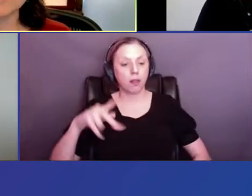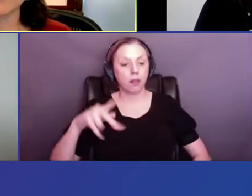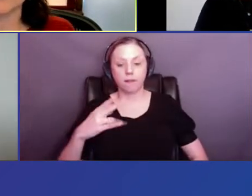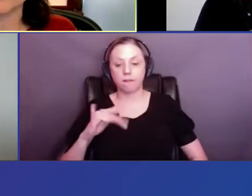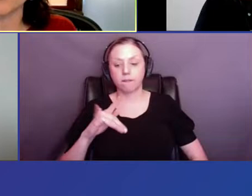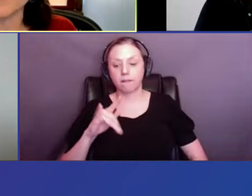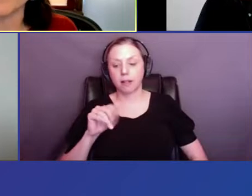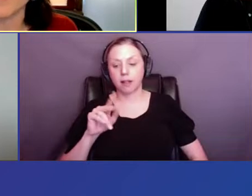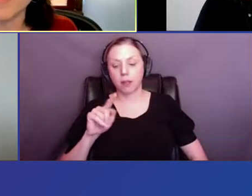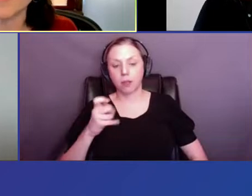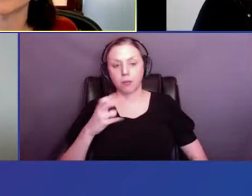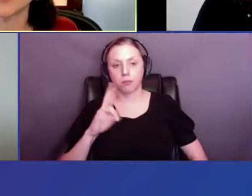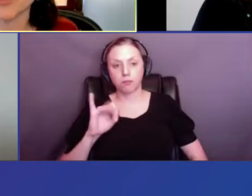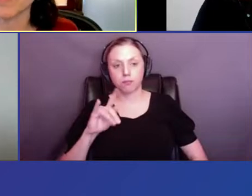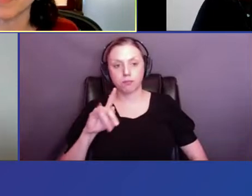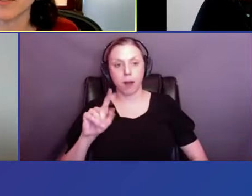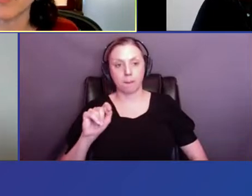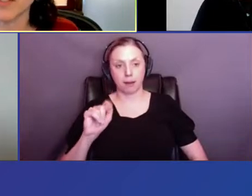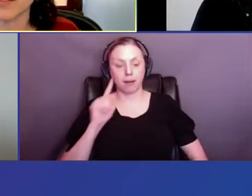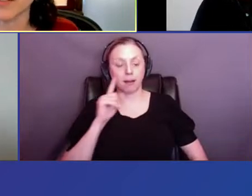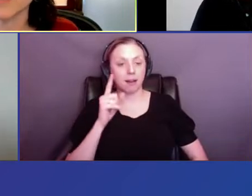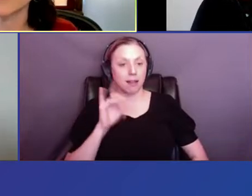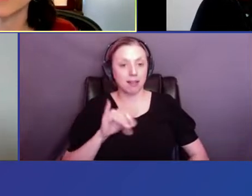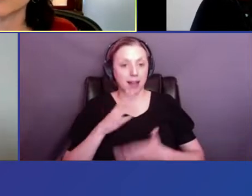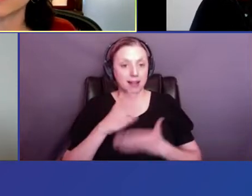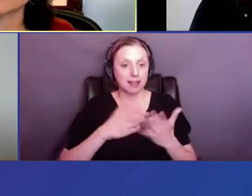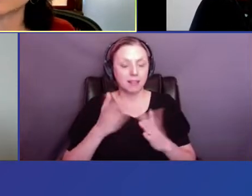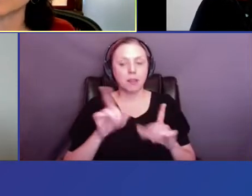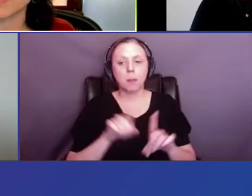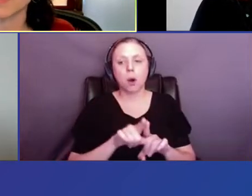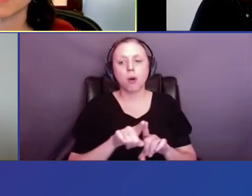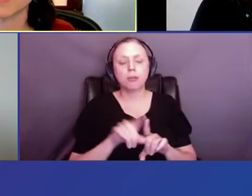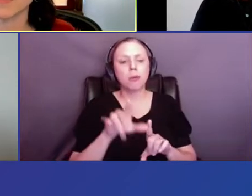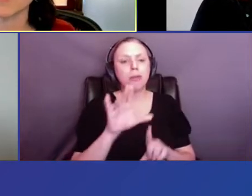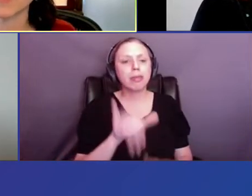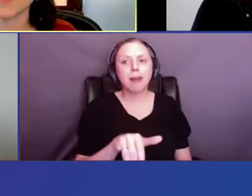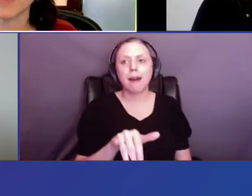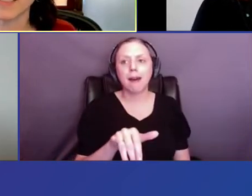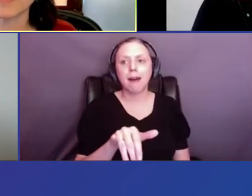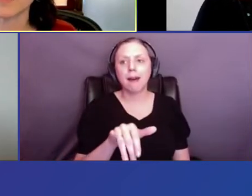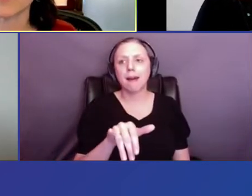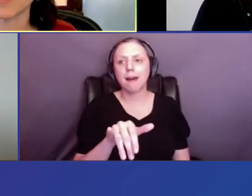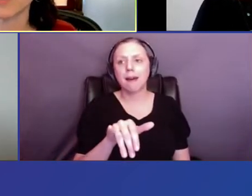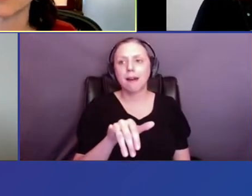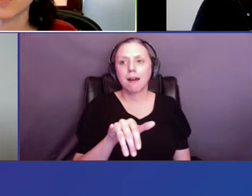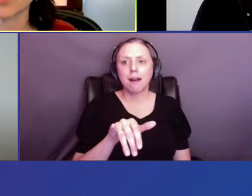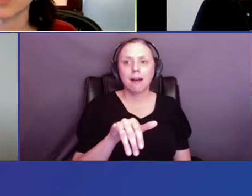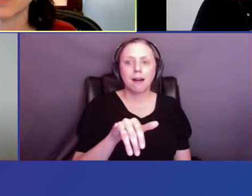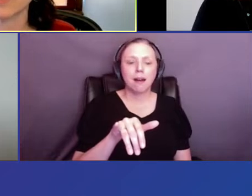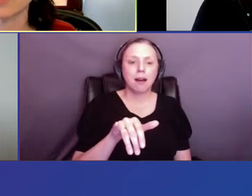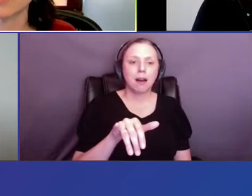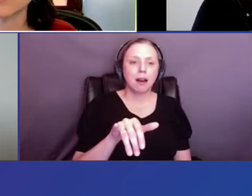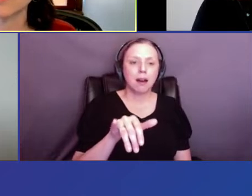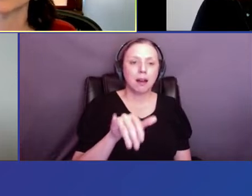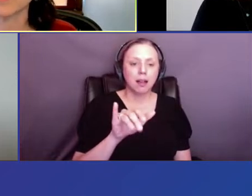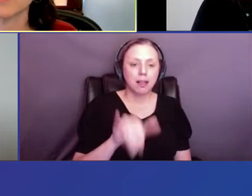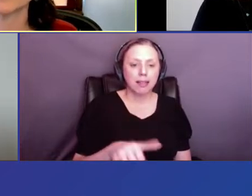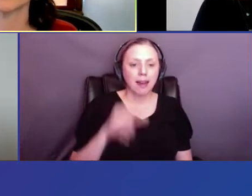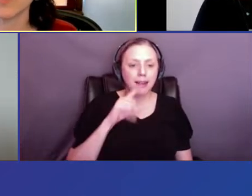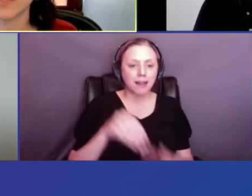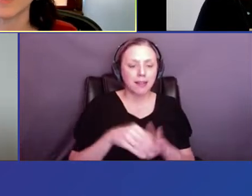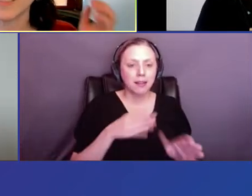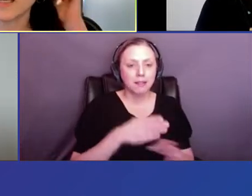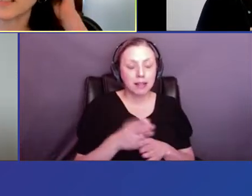of things, but also within the leadership in the field. If this is something that needs to be done, I think if the conversation continues, this